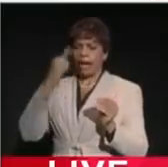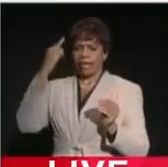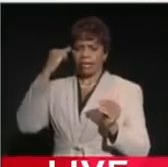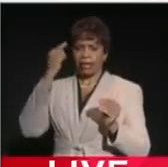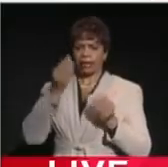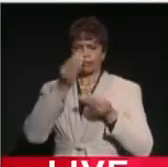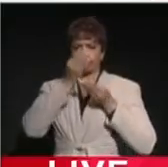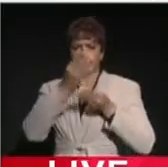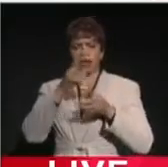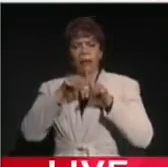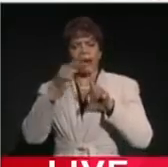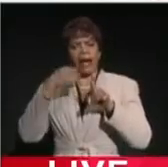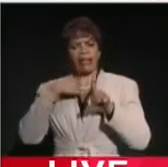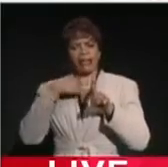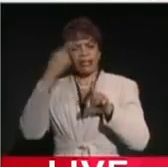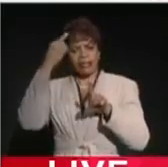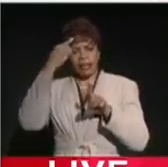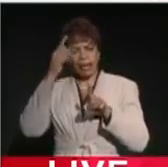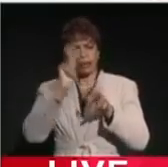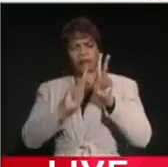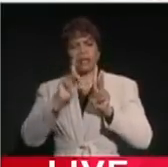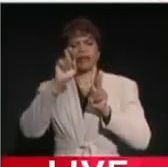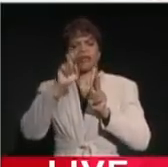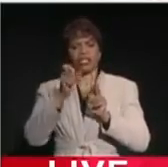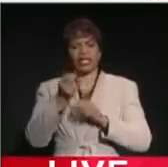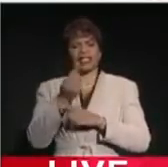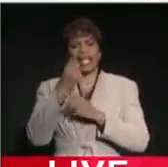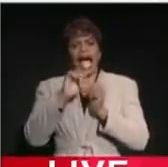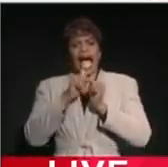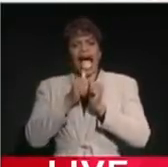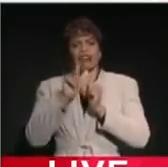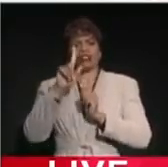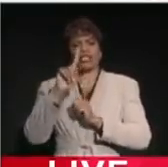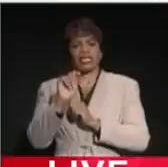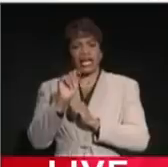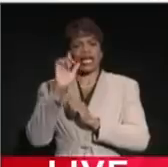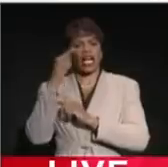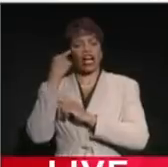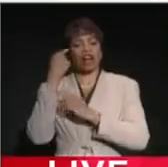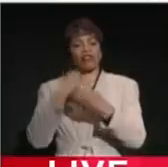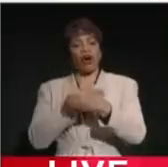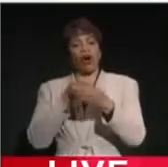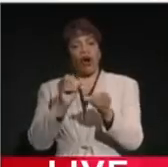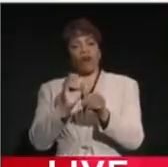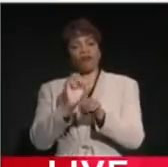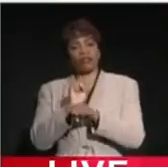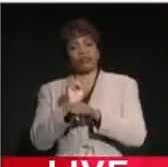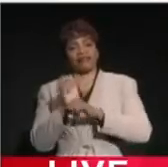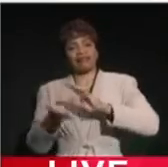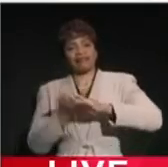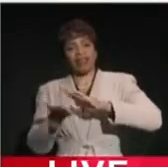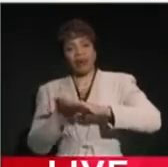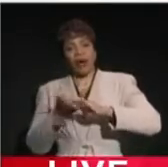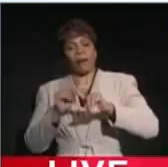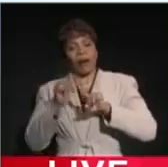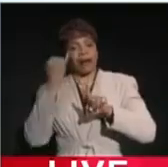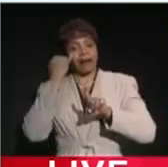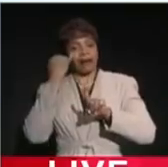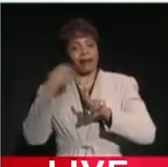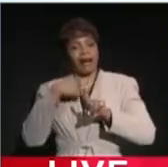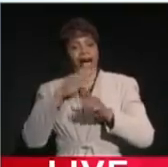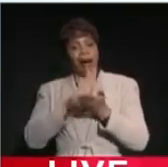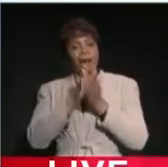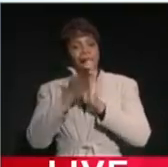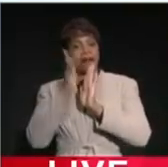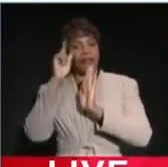people need to understand how lieutenant governor's offices work. Quite frankly, if I become the governor, I wouldn't let or expect my lieutenant